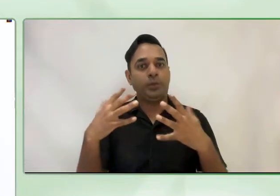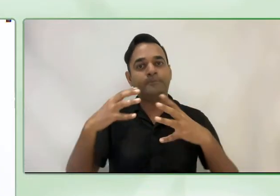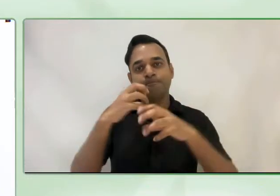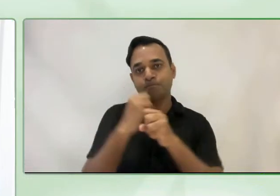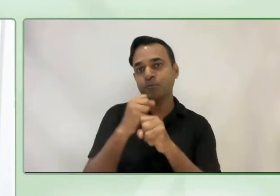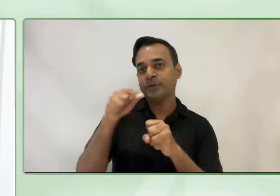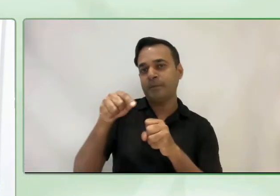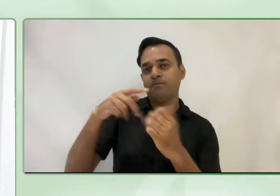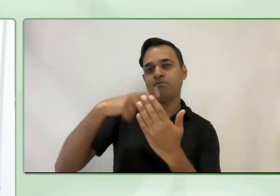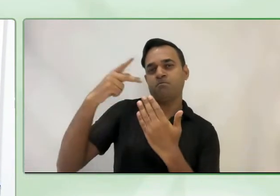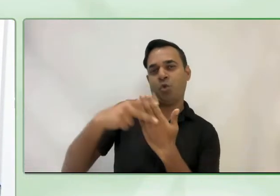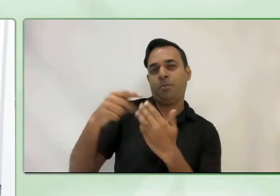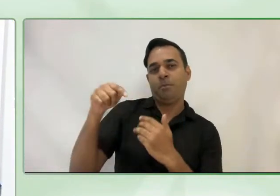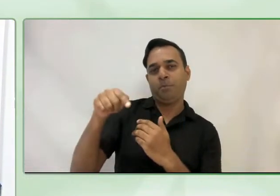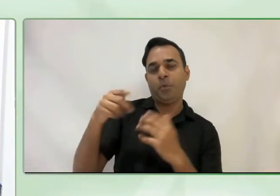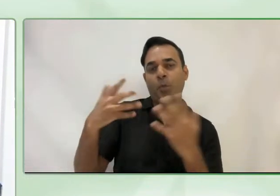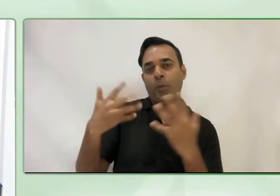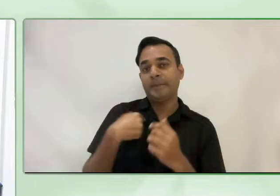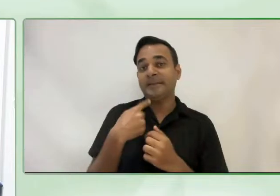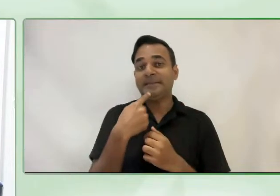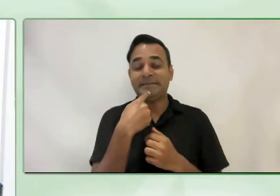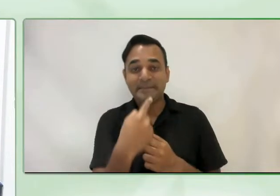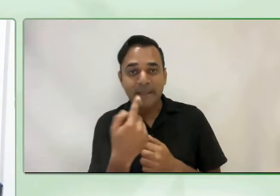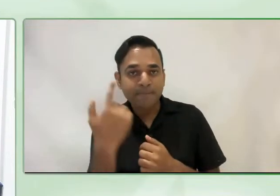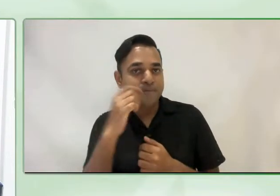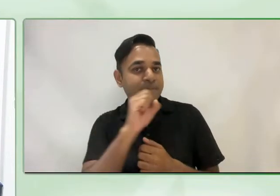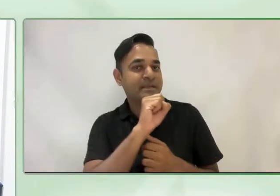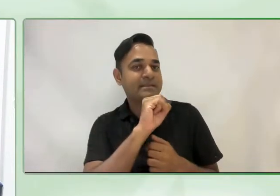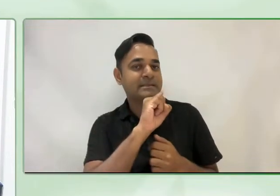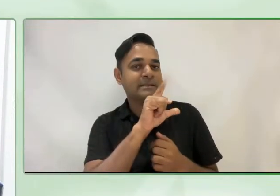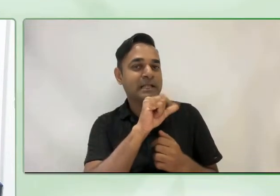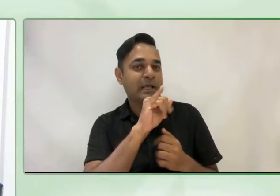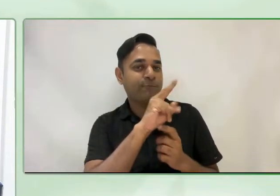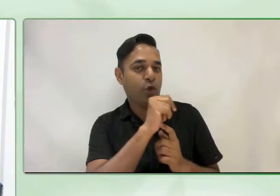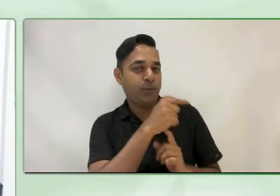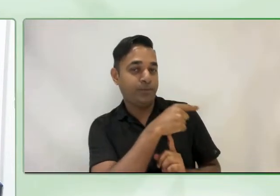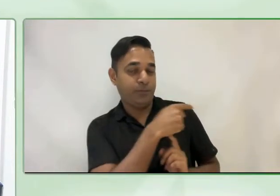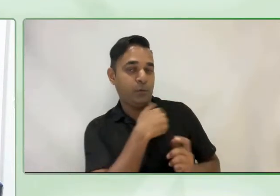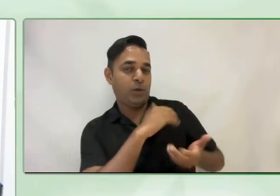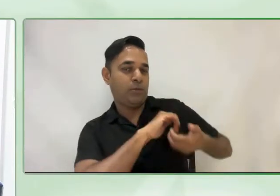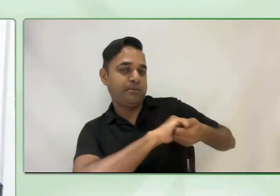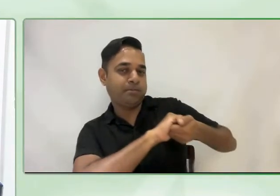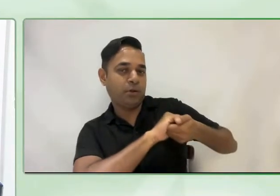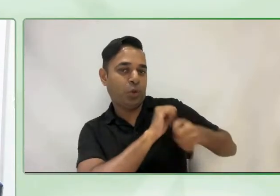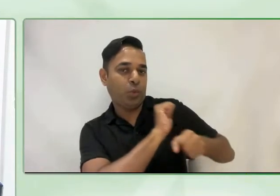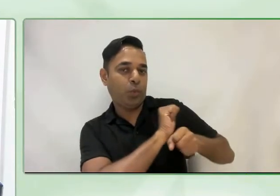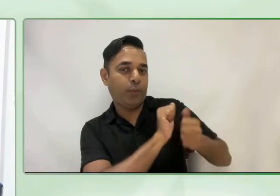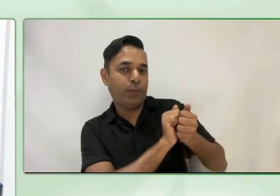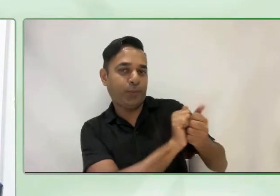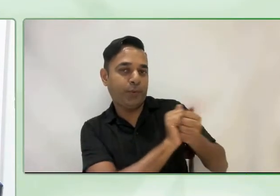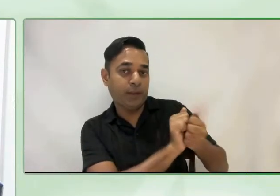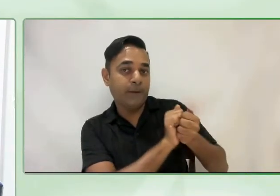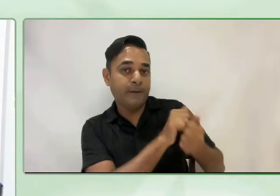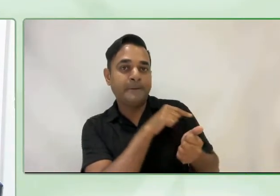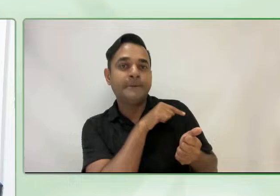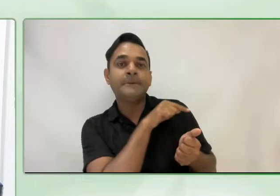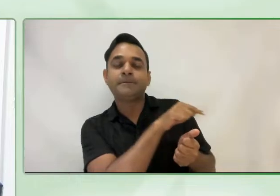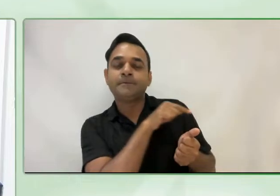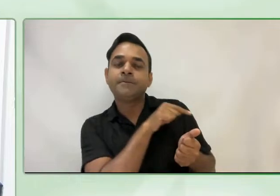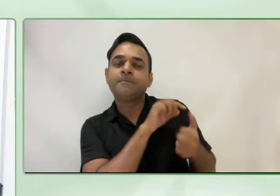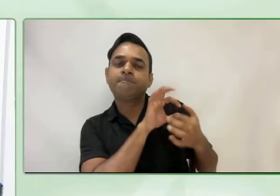working together now very closely and successfully since 4 years. So can you give us 1 or 2 examples